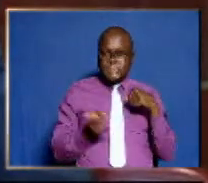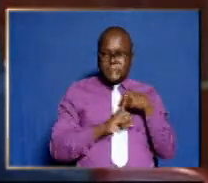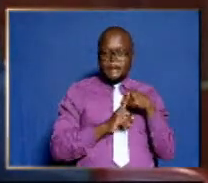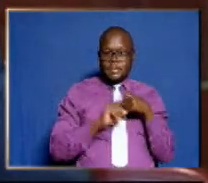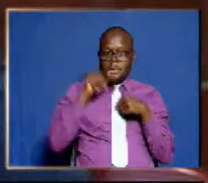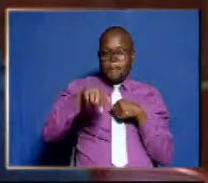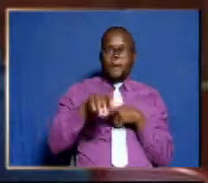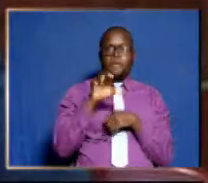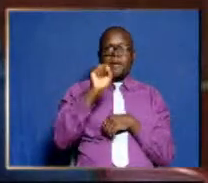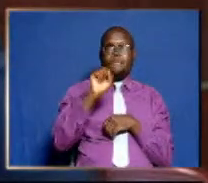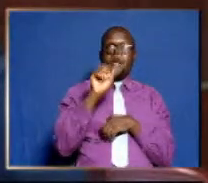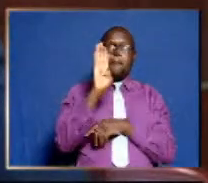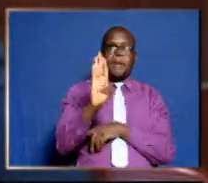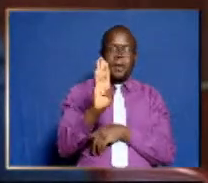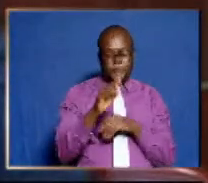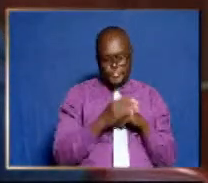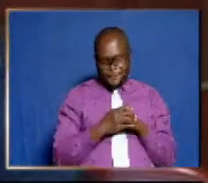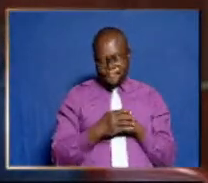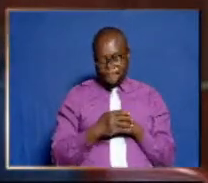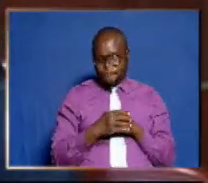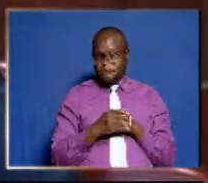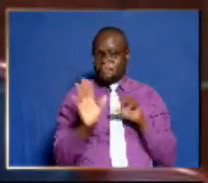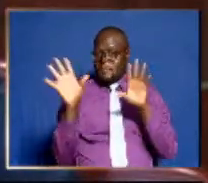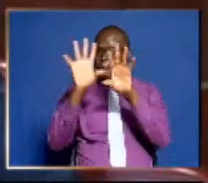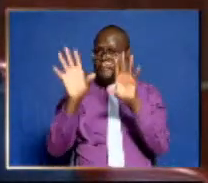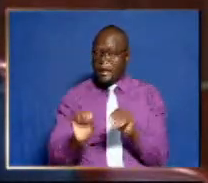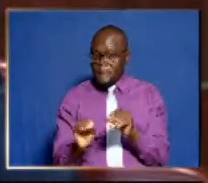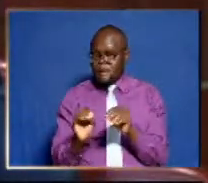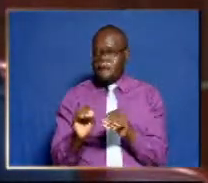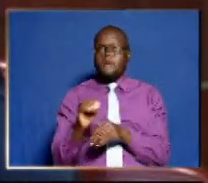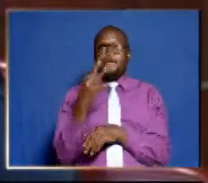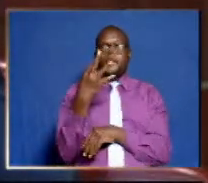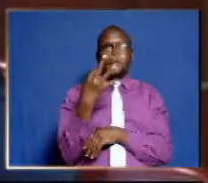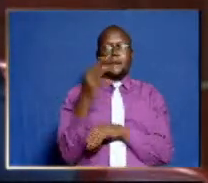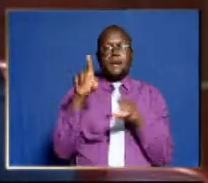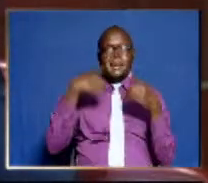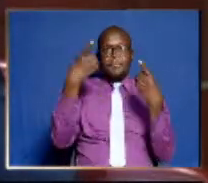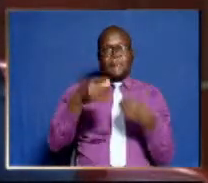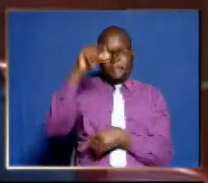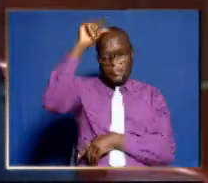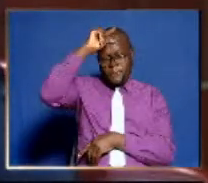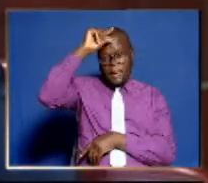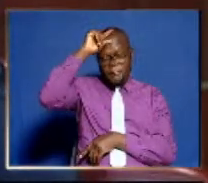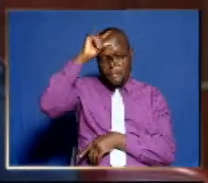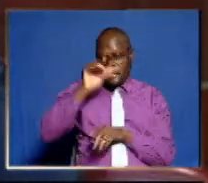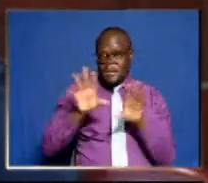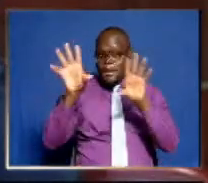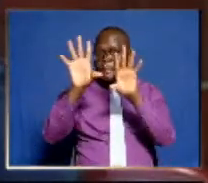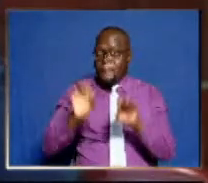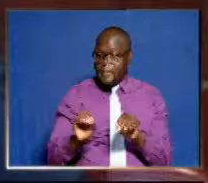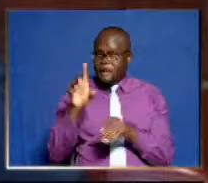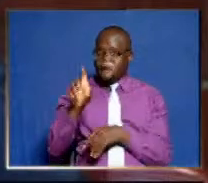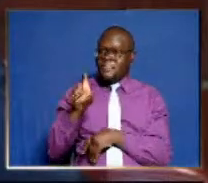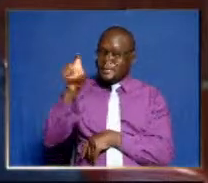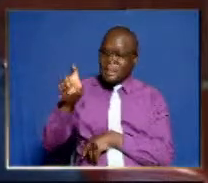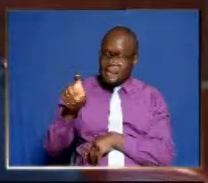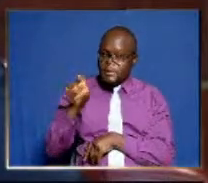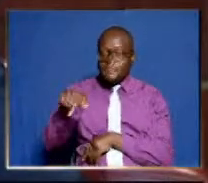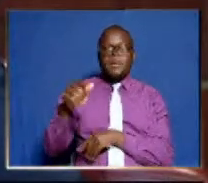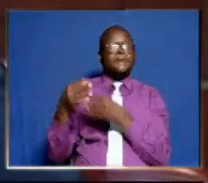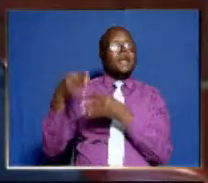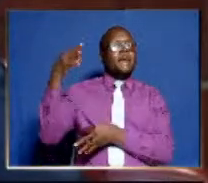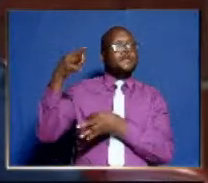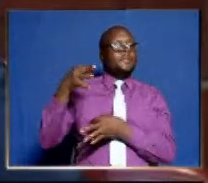666.5 billion shillings. In terms of the budget for the three arms of government, the budget for the executive is